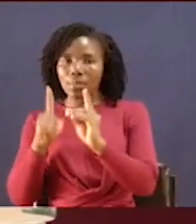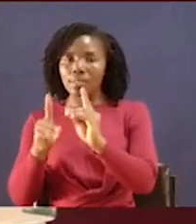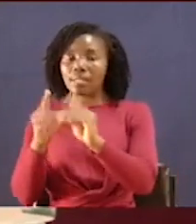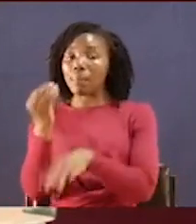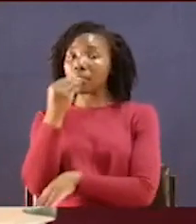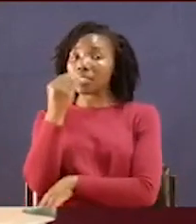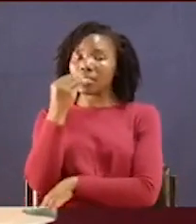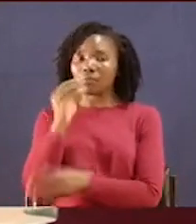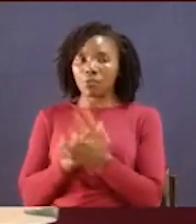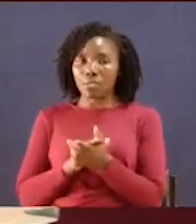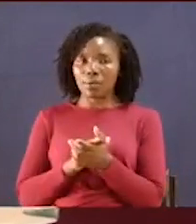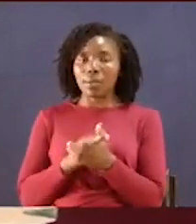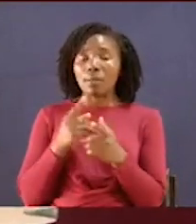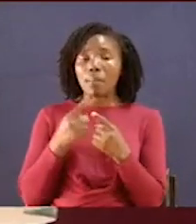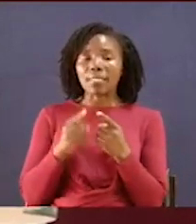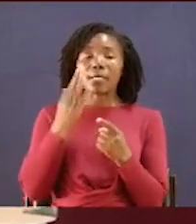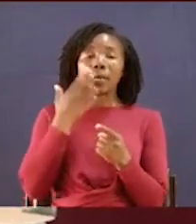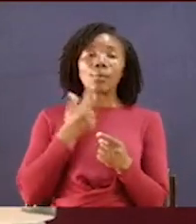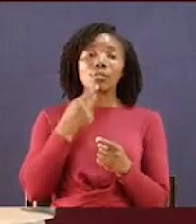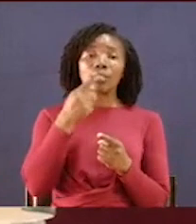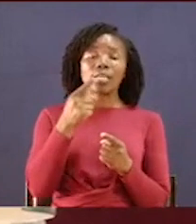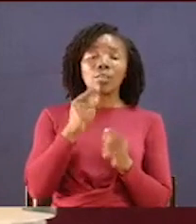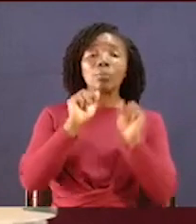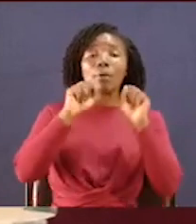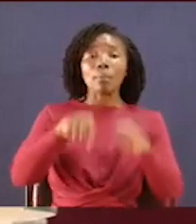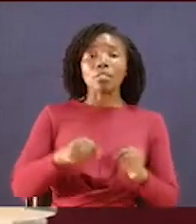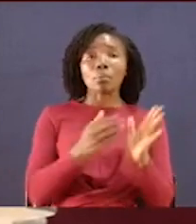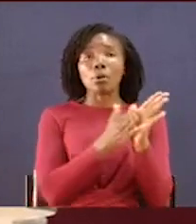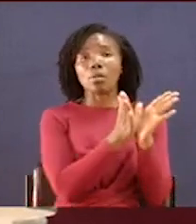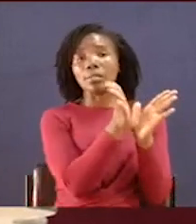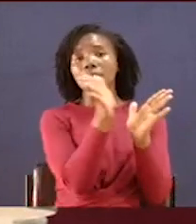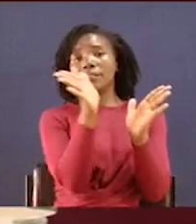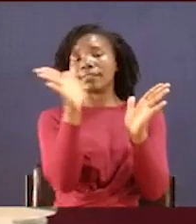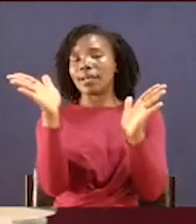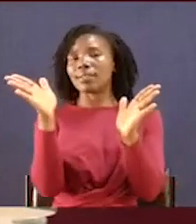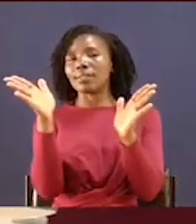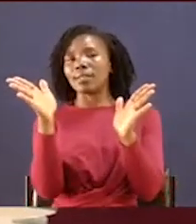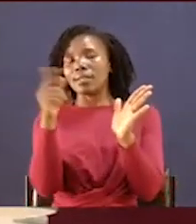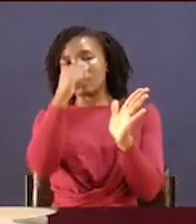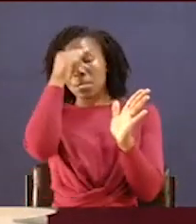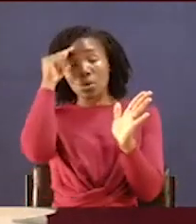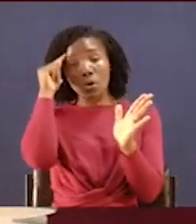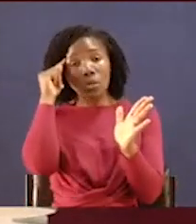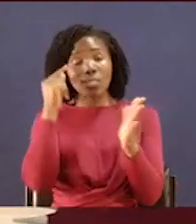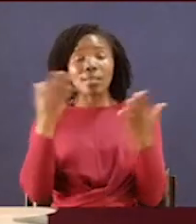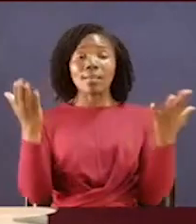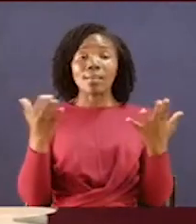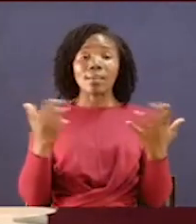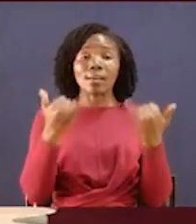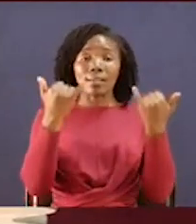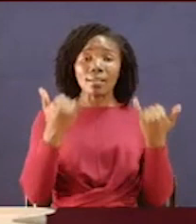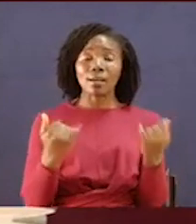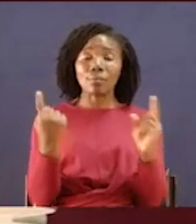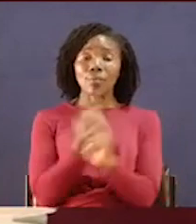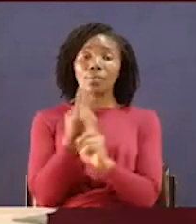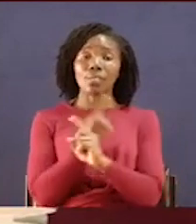tangent, going 30 degrees, and you're off, is the here and now. I said several levels of